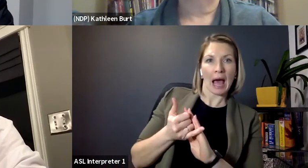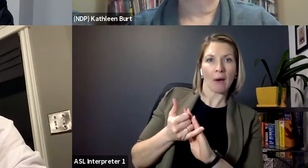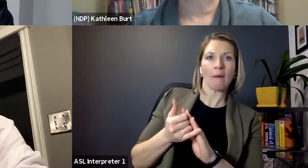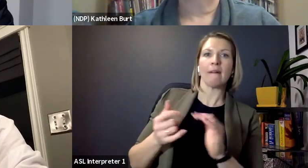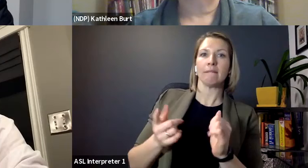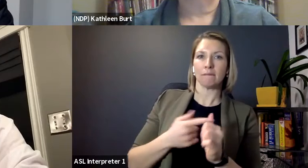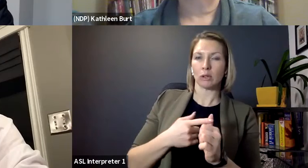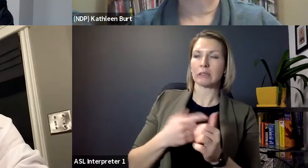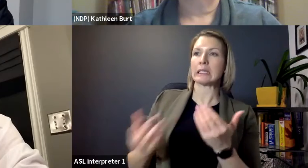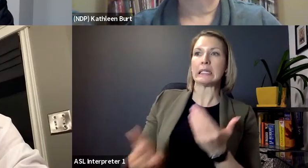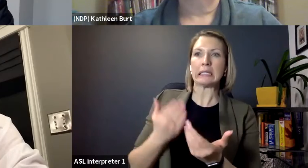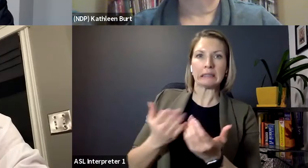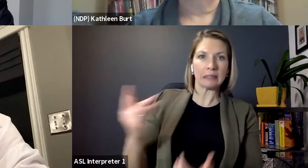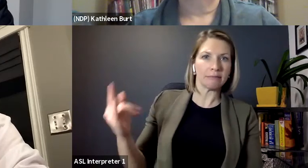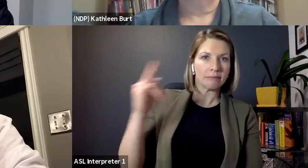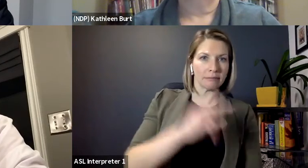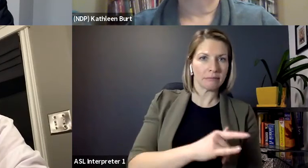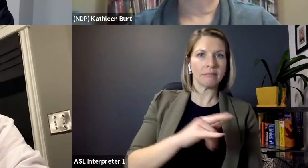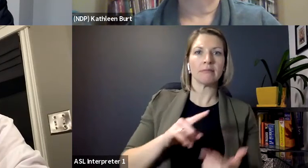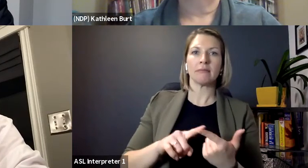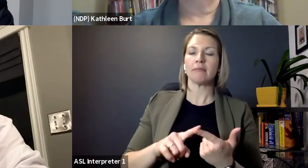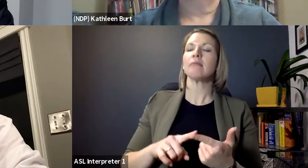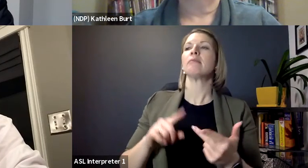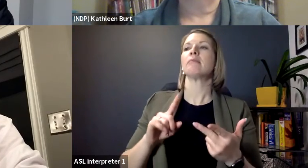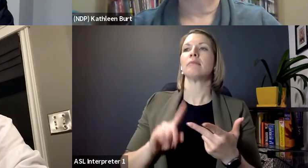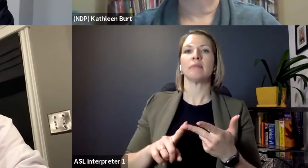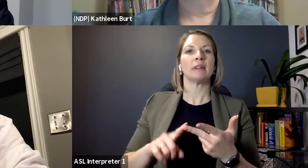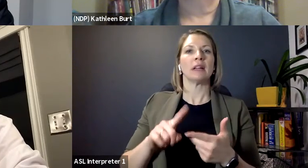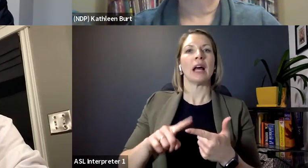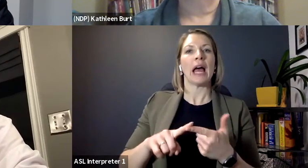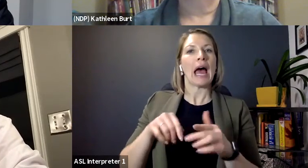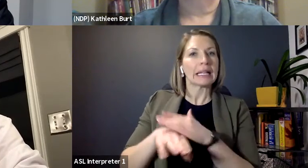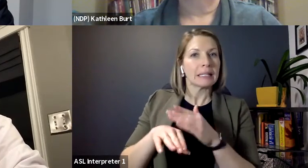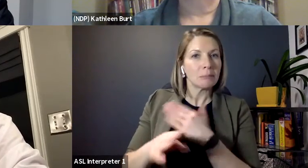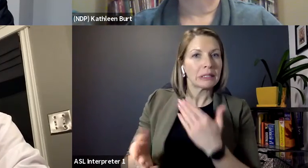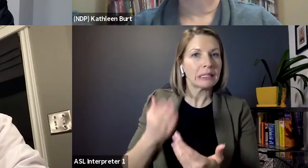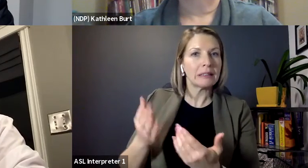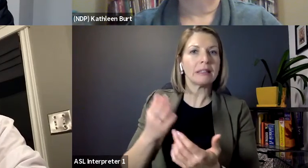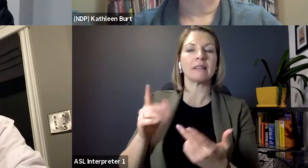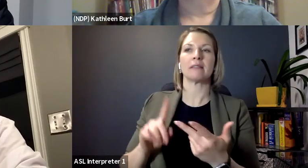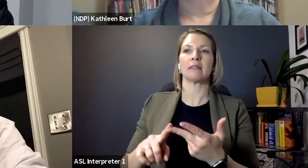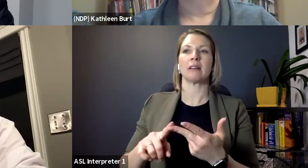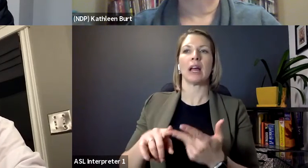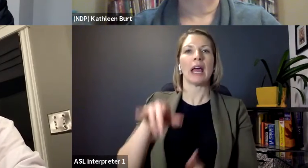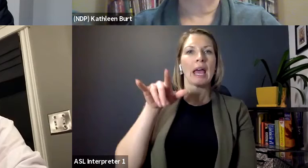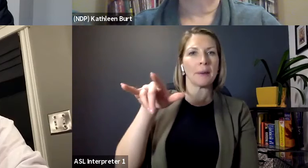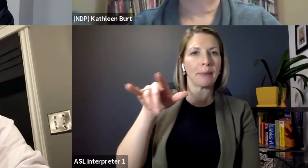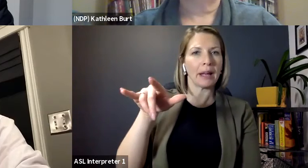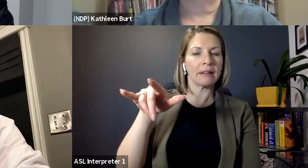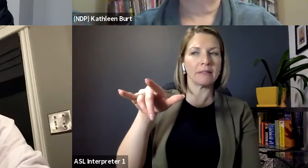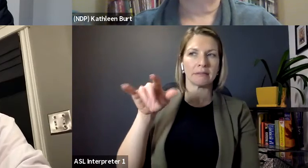province. One of the airline industry has been decimated as well during this